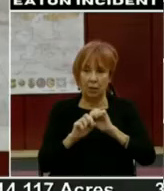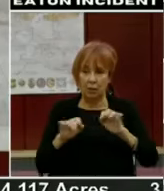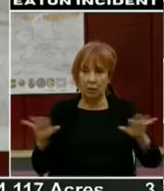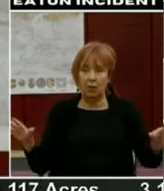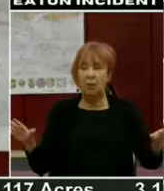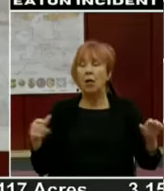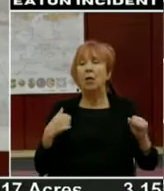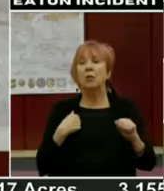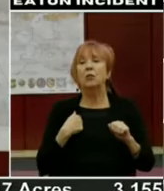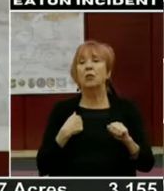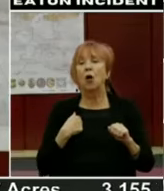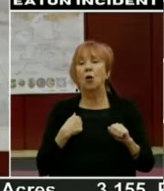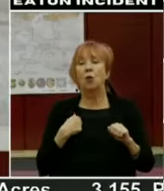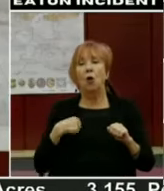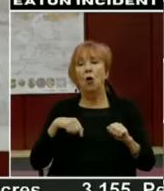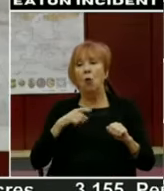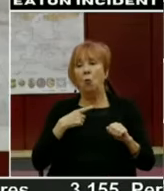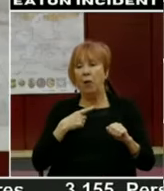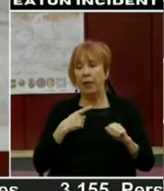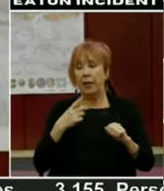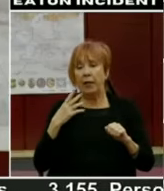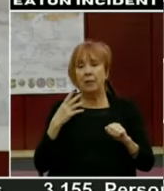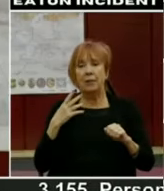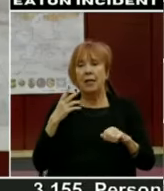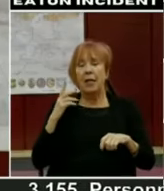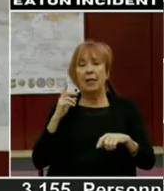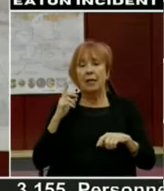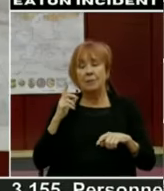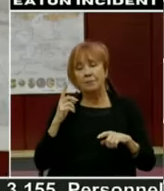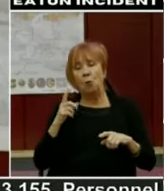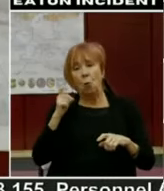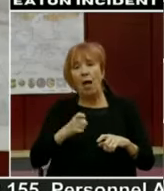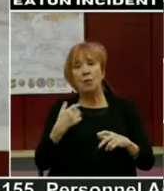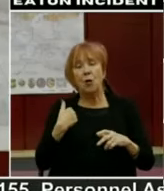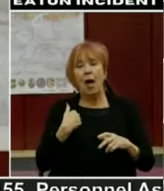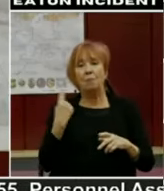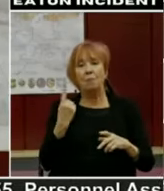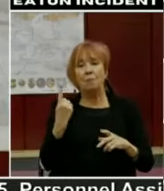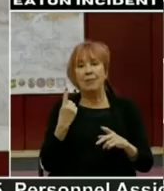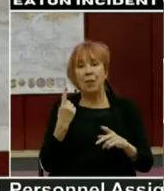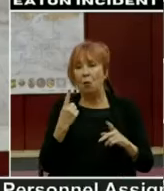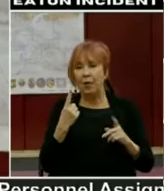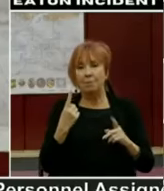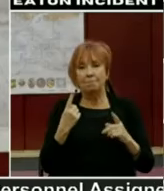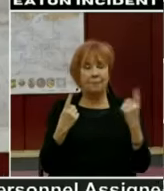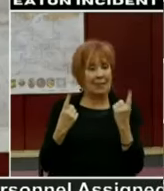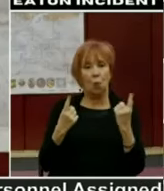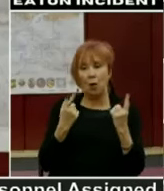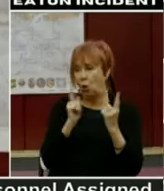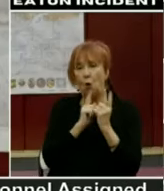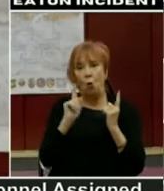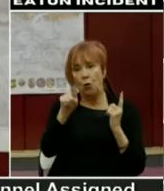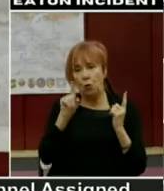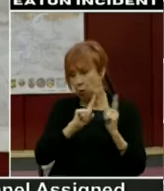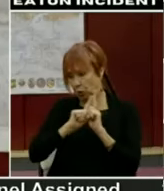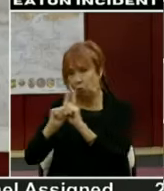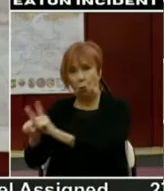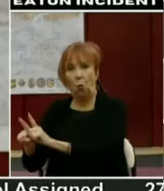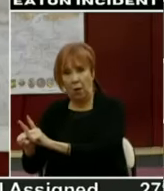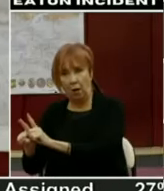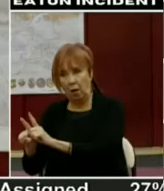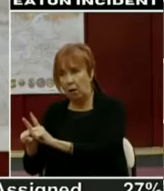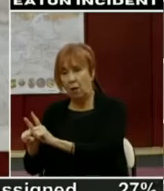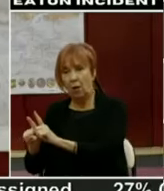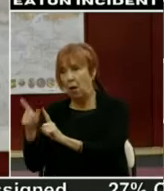escorts for people, we could become overwhelmed. At this point, We don't want to take away resources